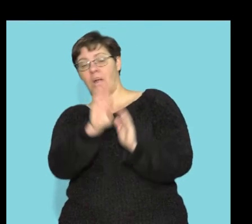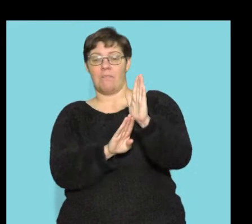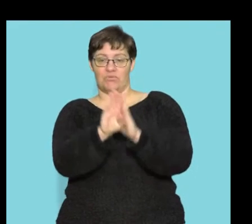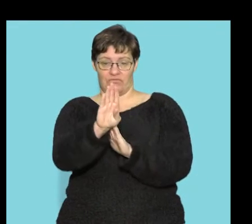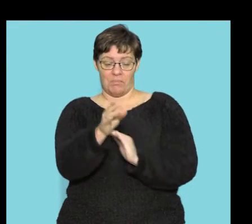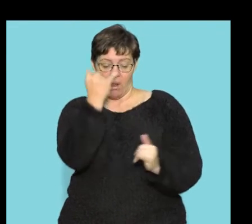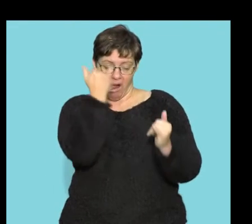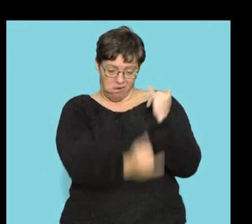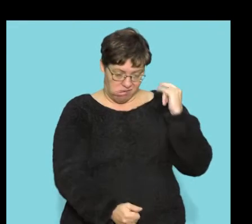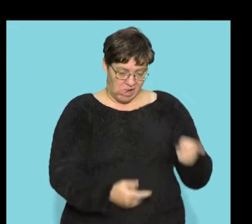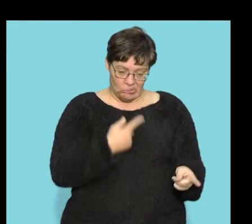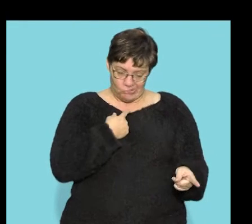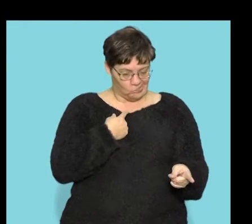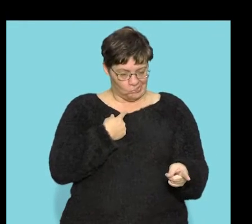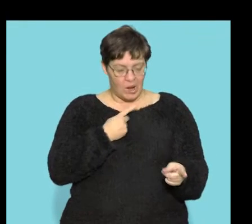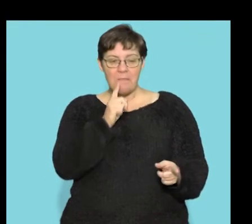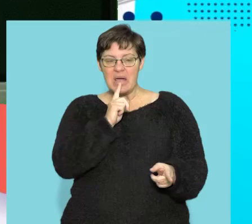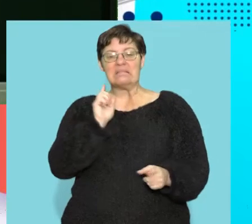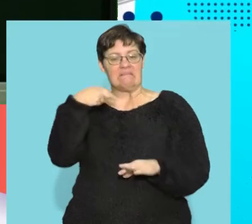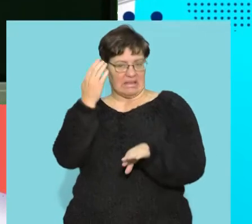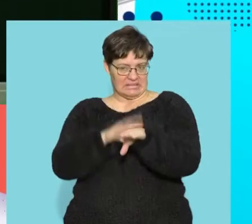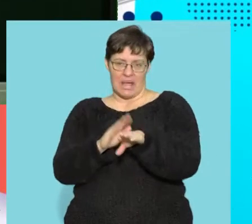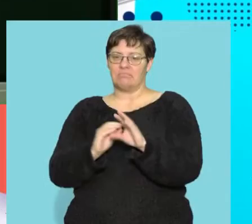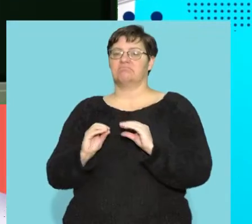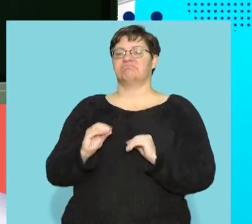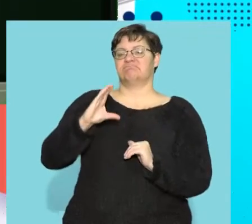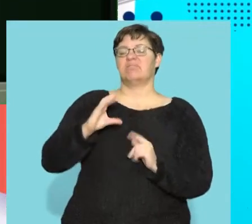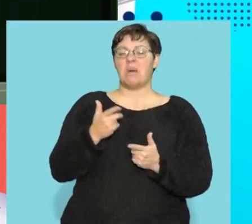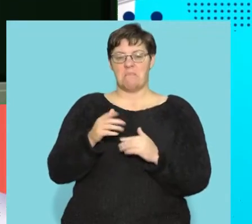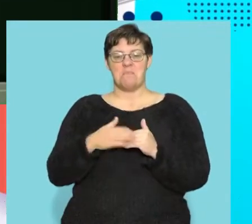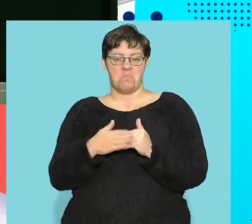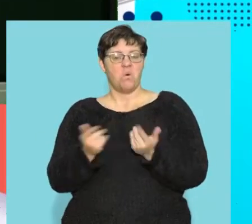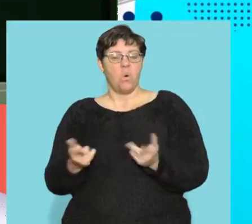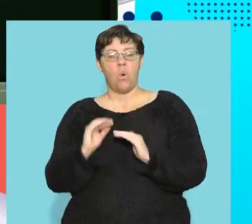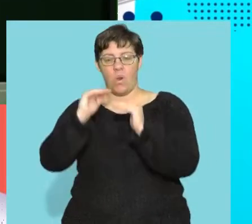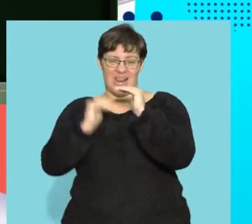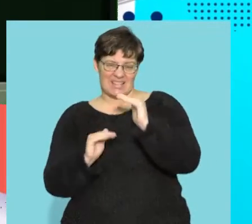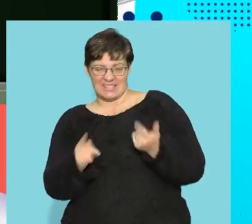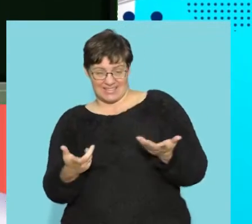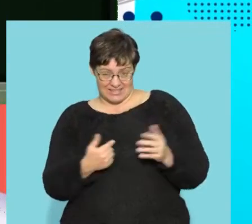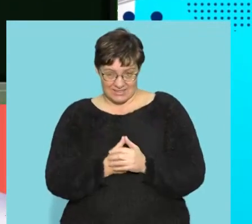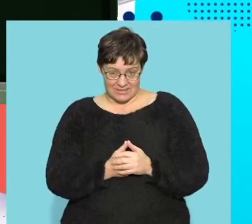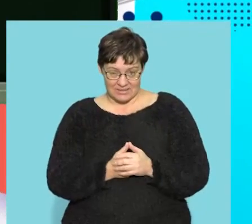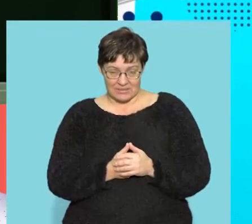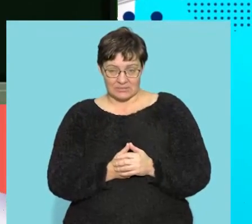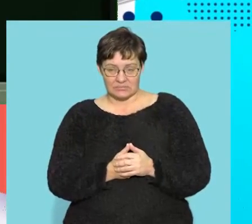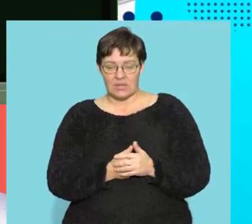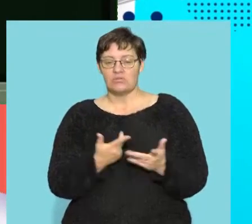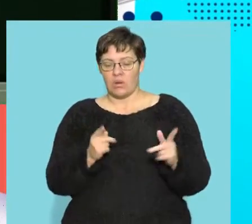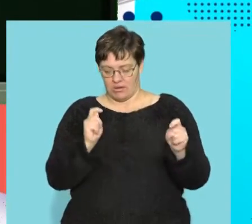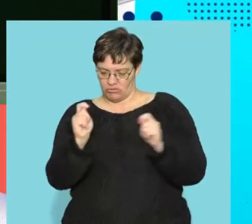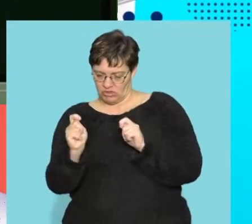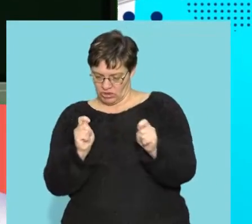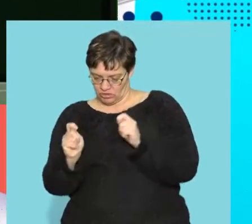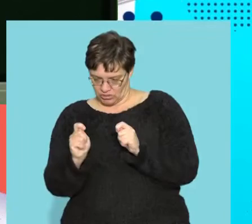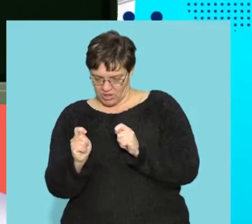take into consideration. Yes, this time we didn't do too well with these projections because of these factors. So now let's take